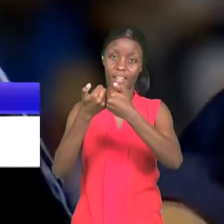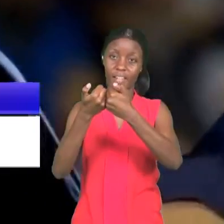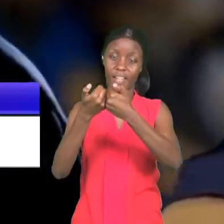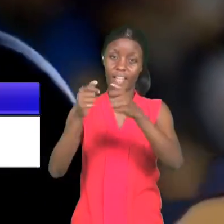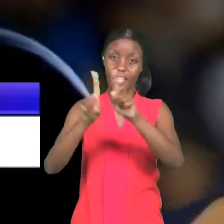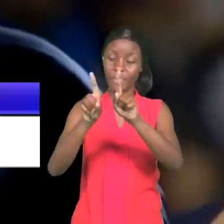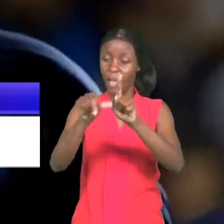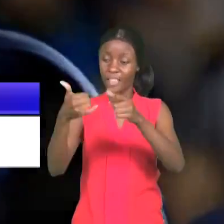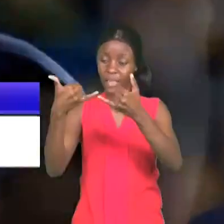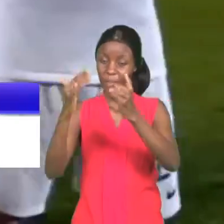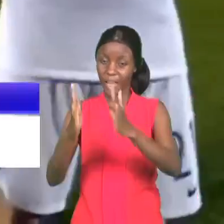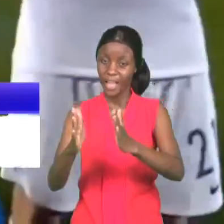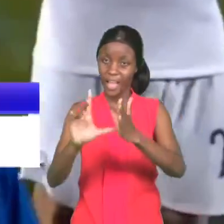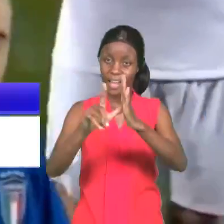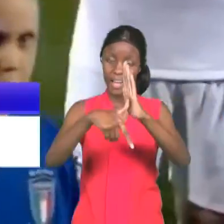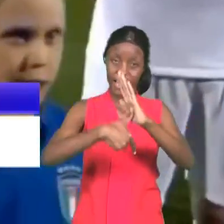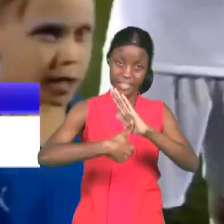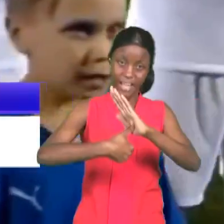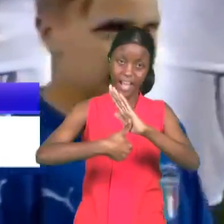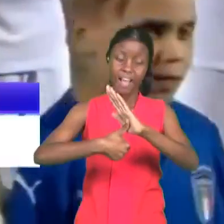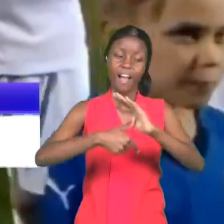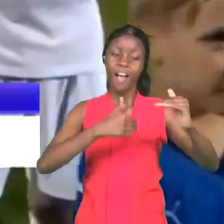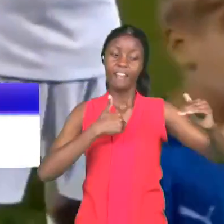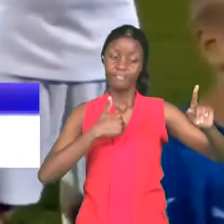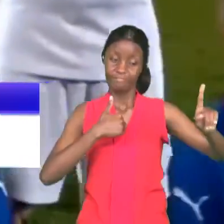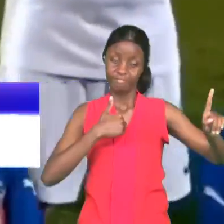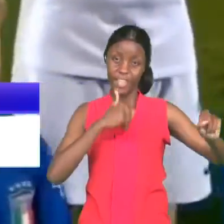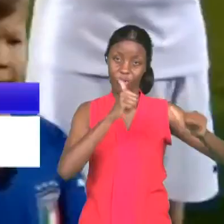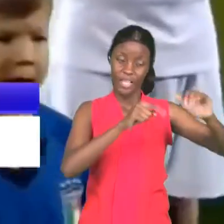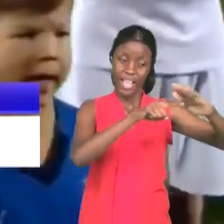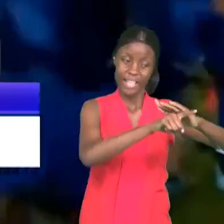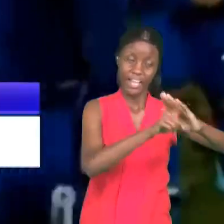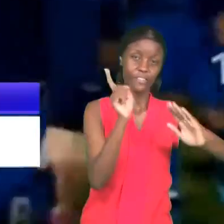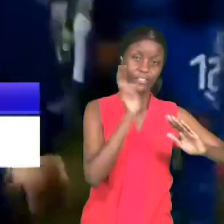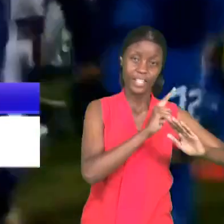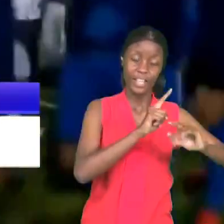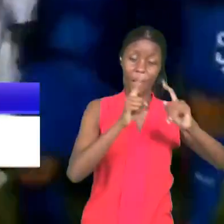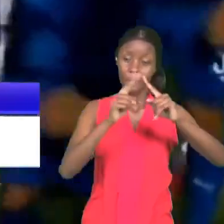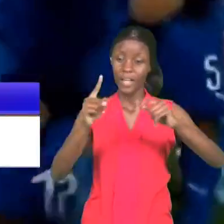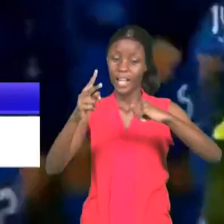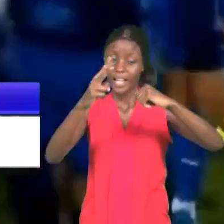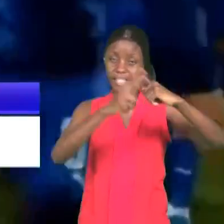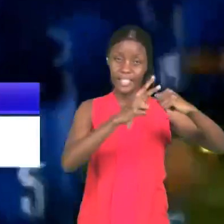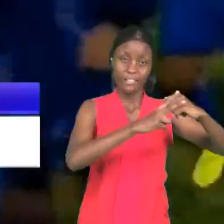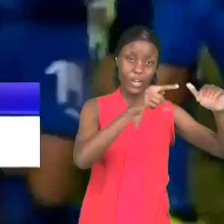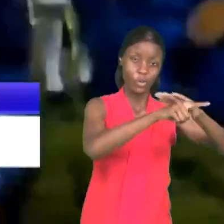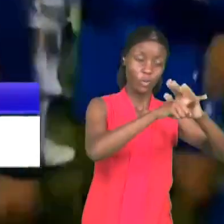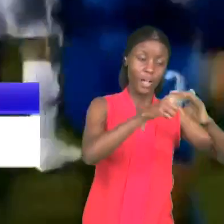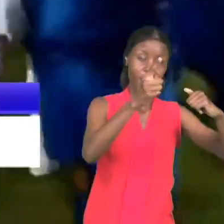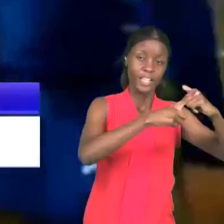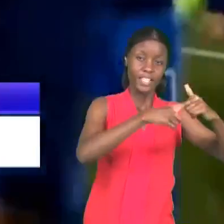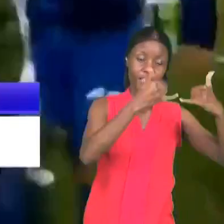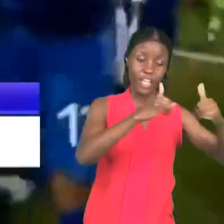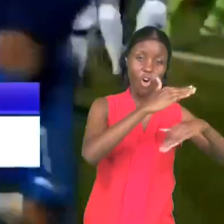striker Teemu Pukki had brought Finland level by scoring from the spot, his 7th goal in 6 games in all